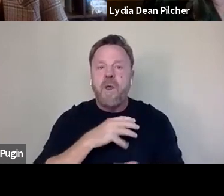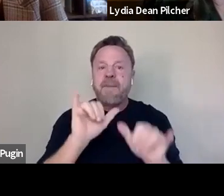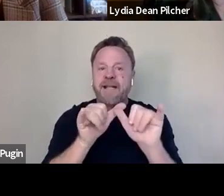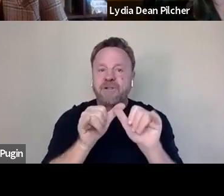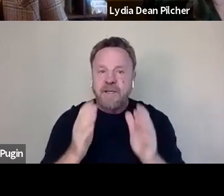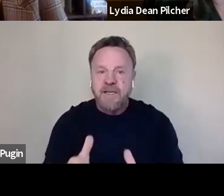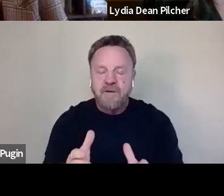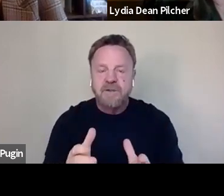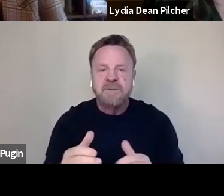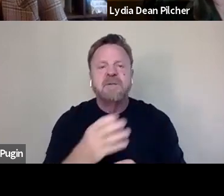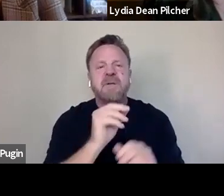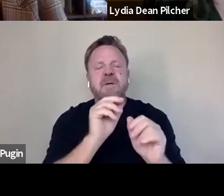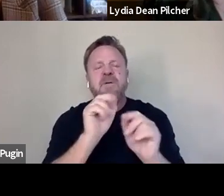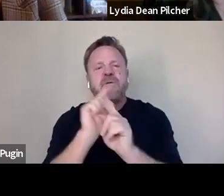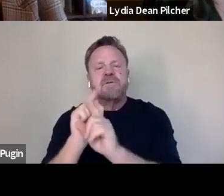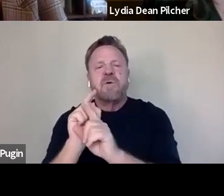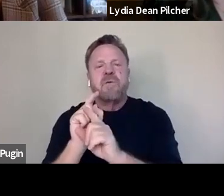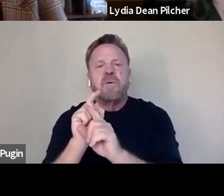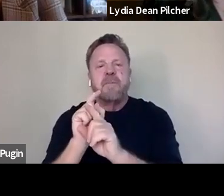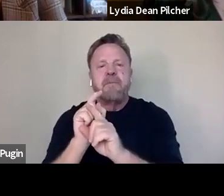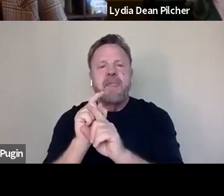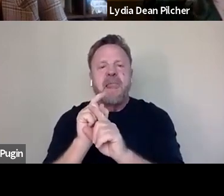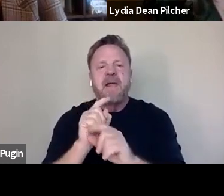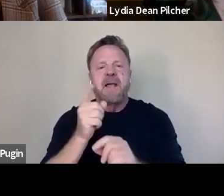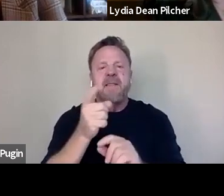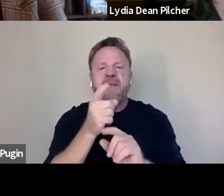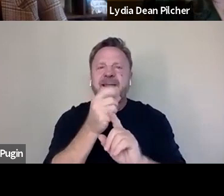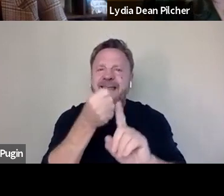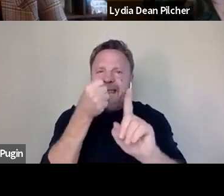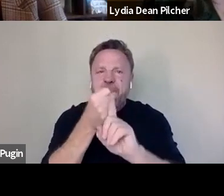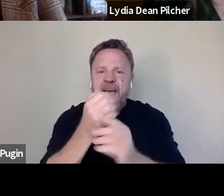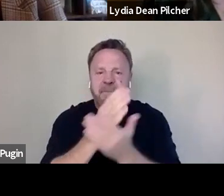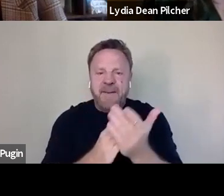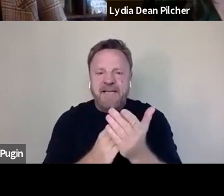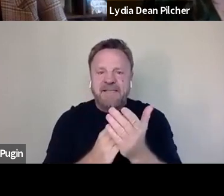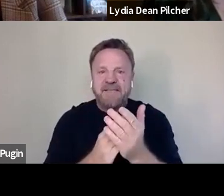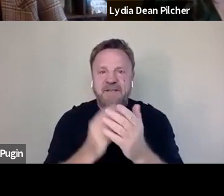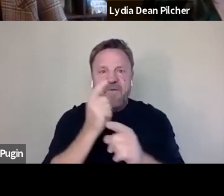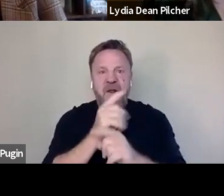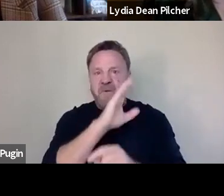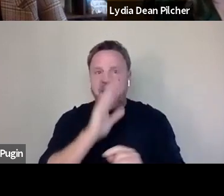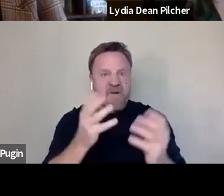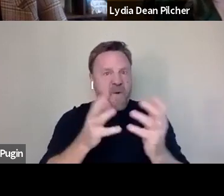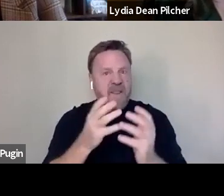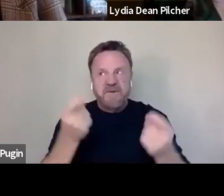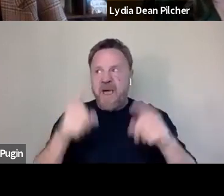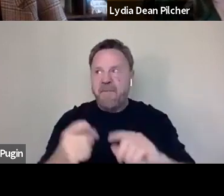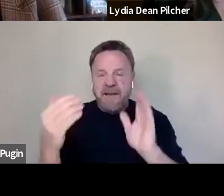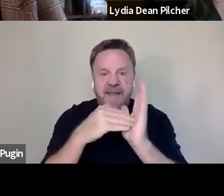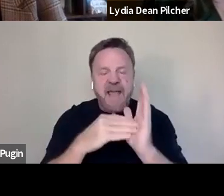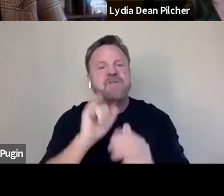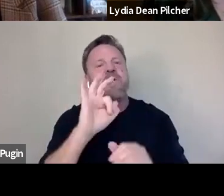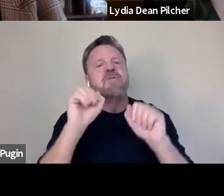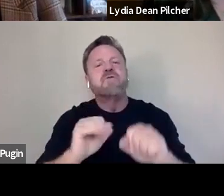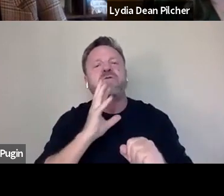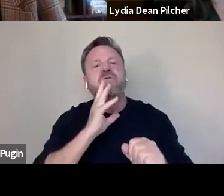there's also a impact piece of this, because right, we don't ever want this to happen again. So if you could talk a little